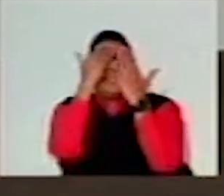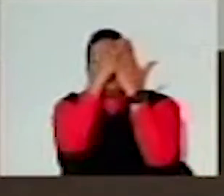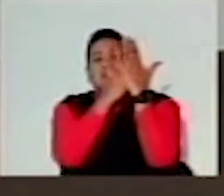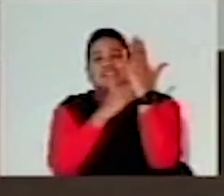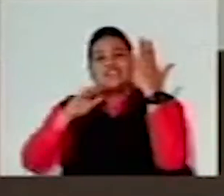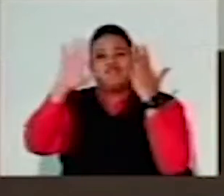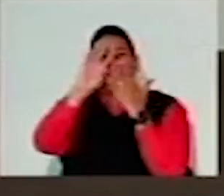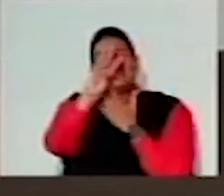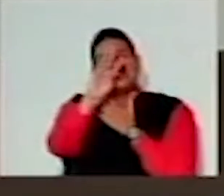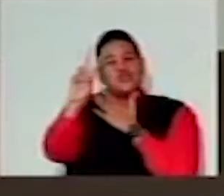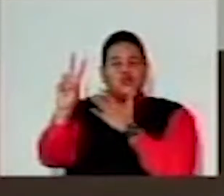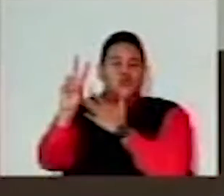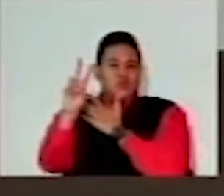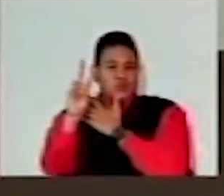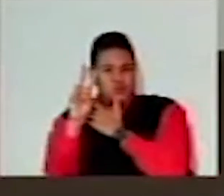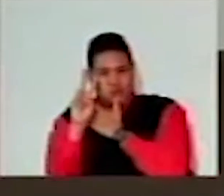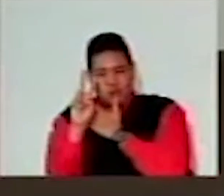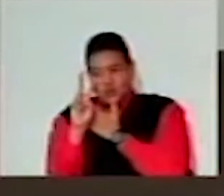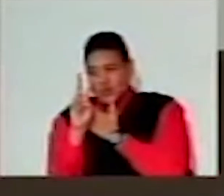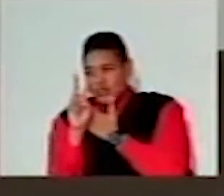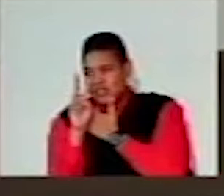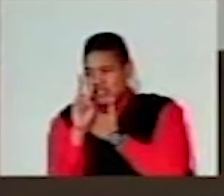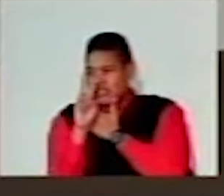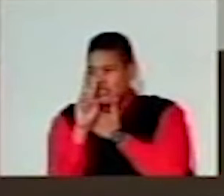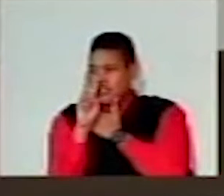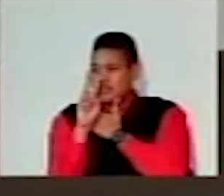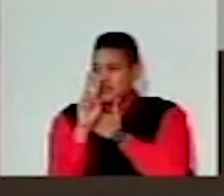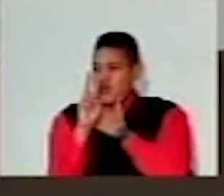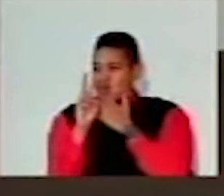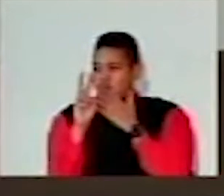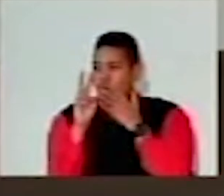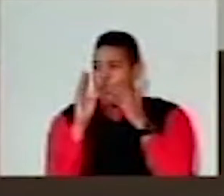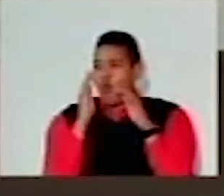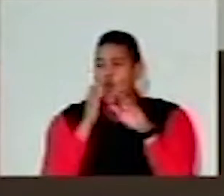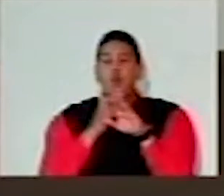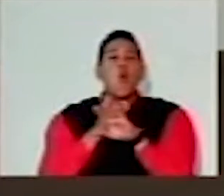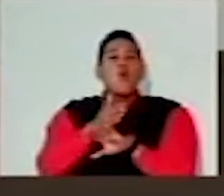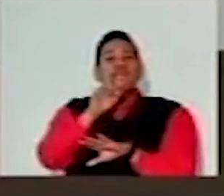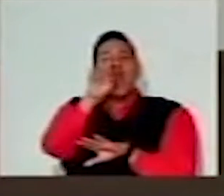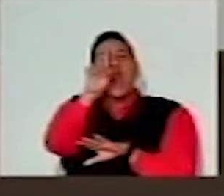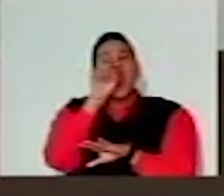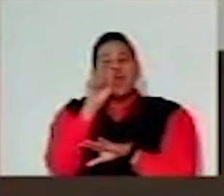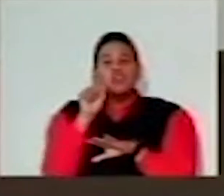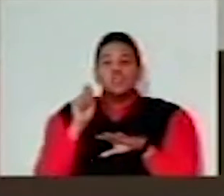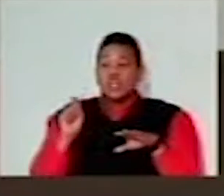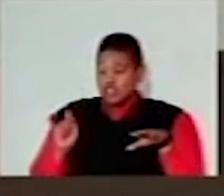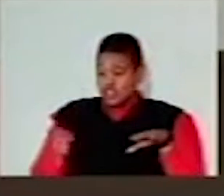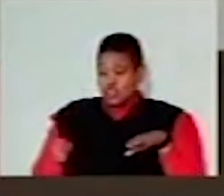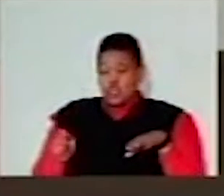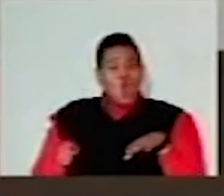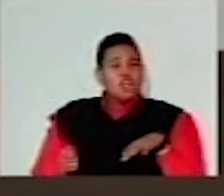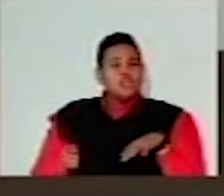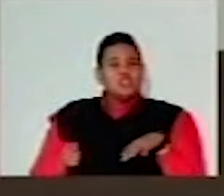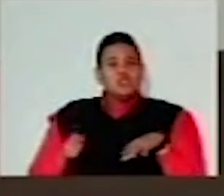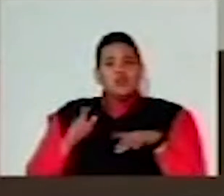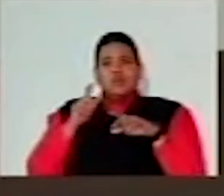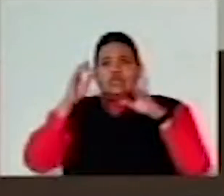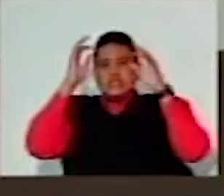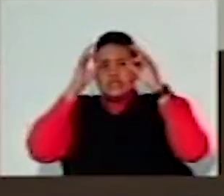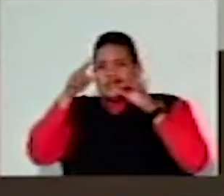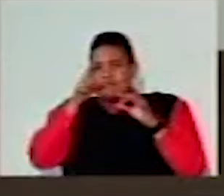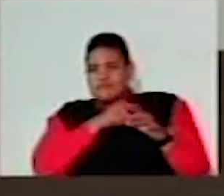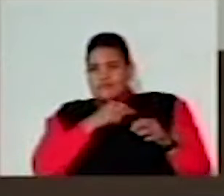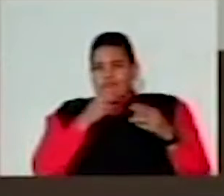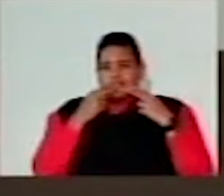about 62, and I understand it may be over 100 judgments that were longer than 6 months. I have asked